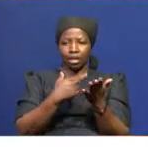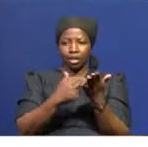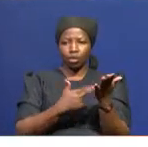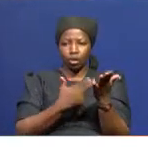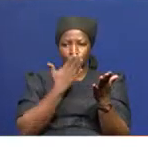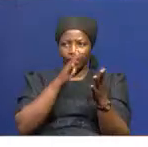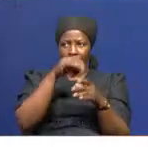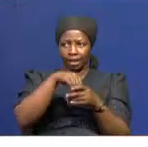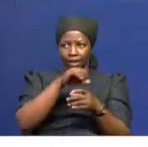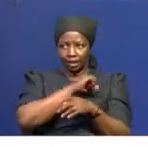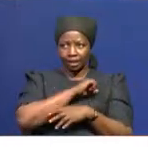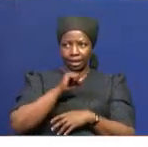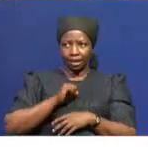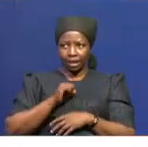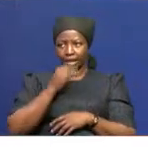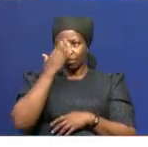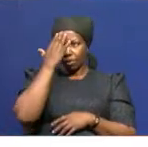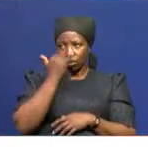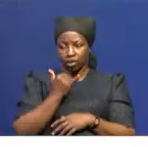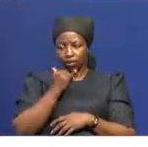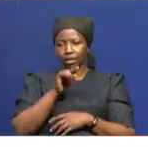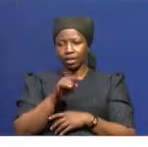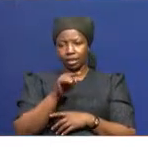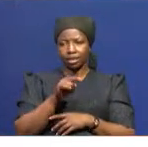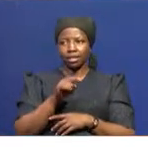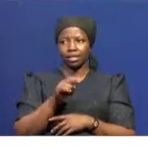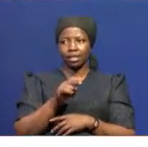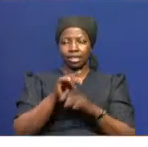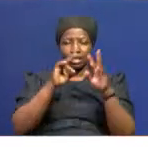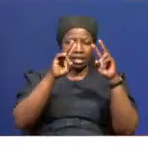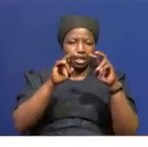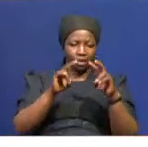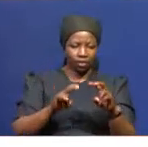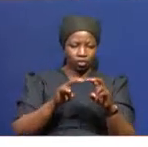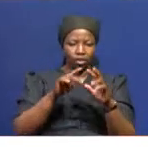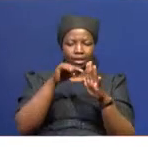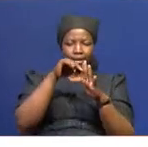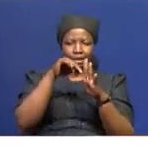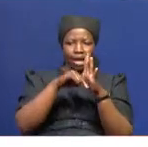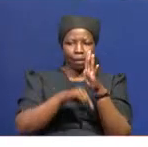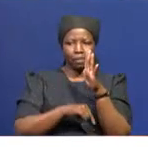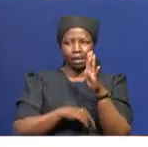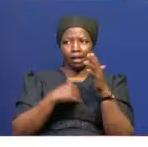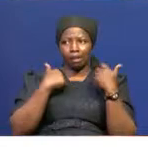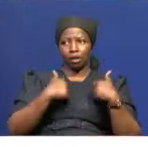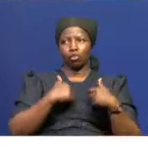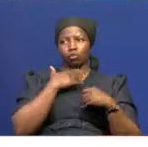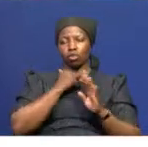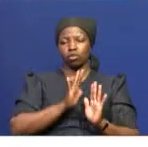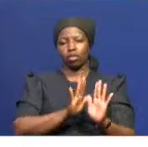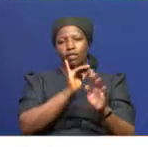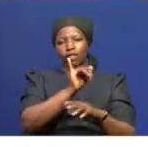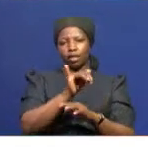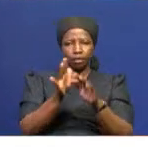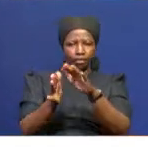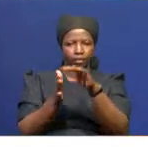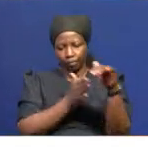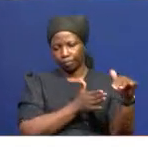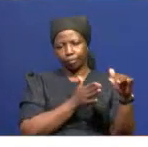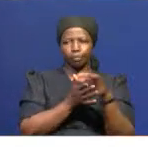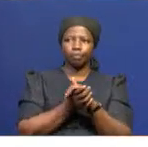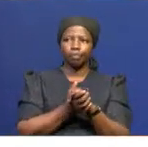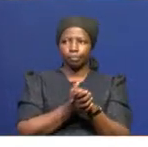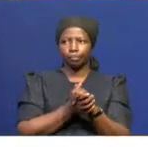the Senate. And therefore, because of the advancement of the investigations, I'd rather leave it to that position. On the issue